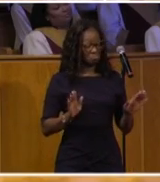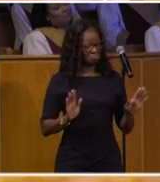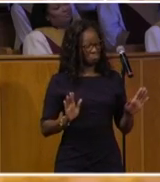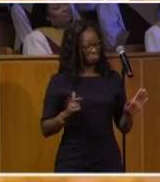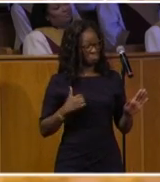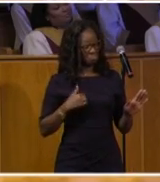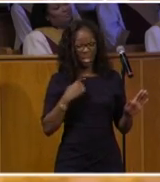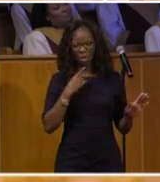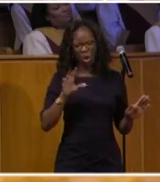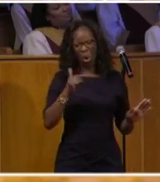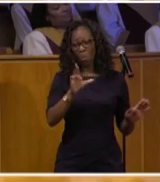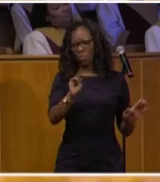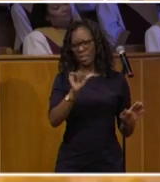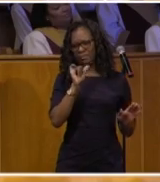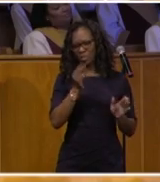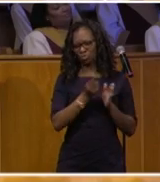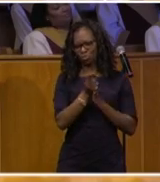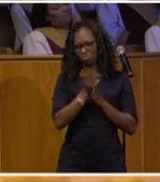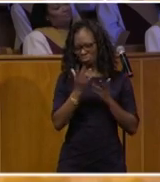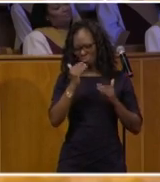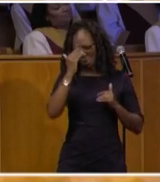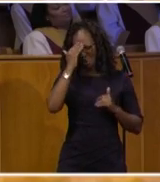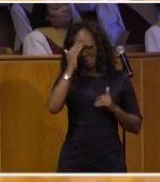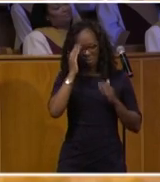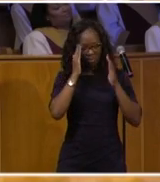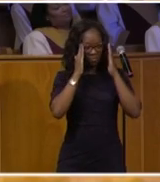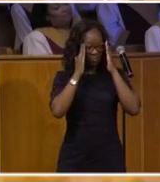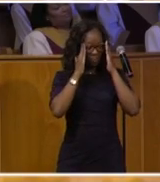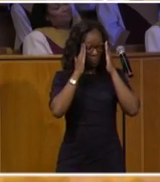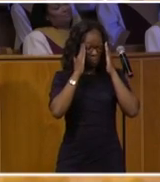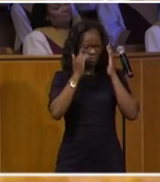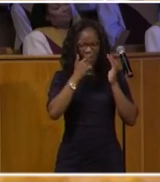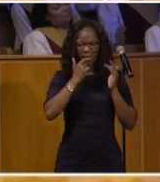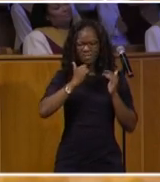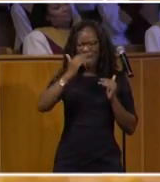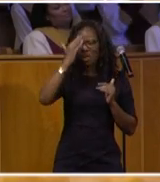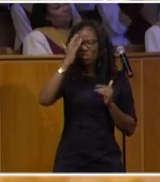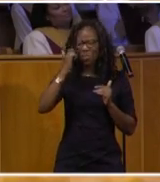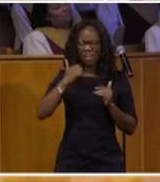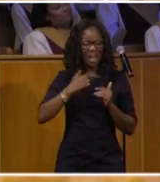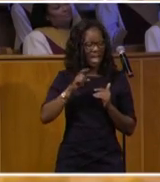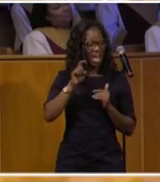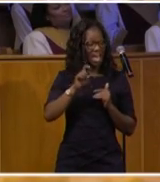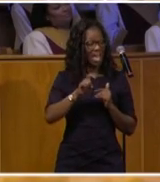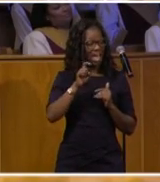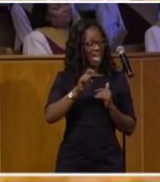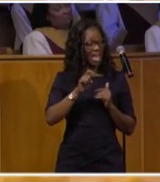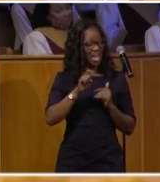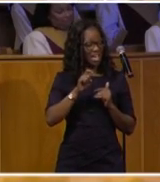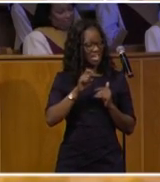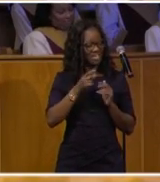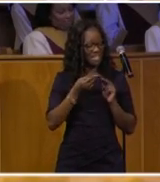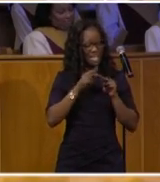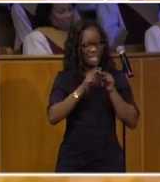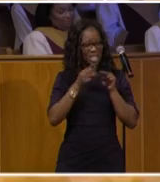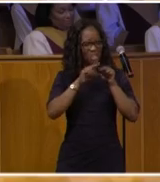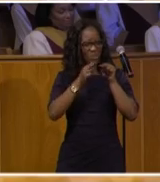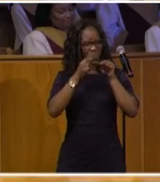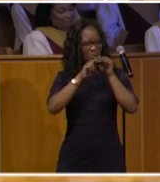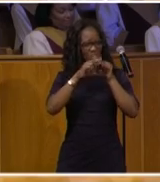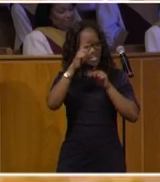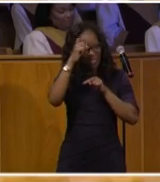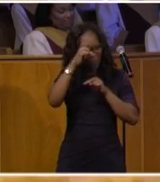I said, oh, no, that's not true. Because I know that I had to increase in wisdom and